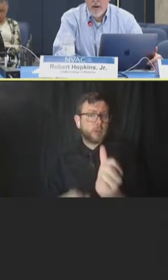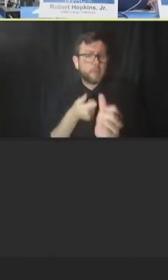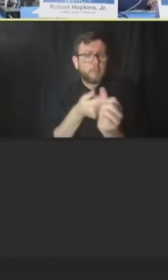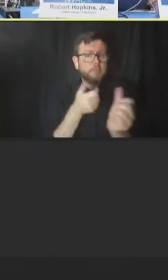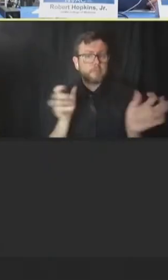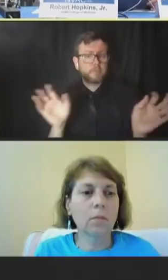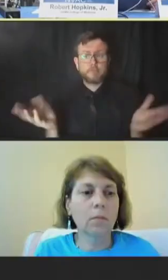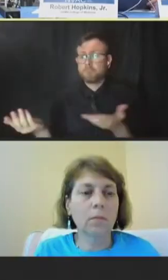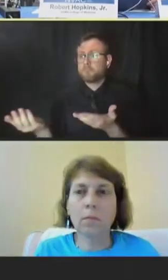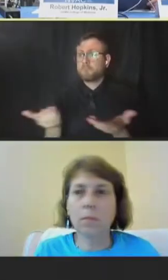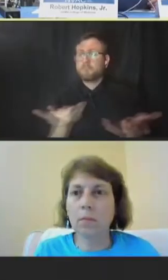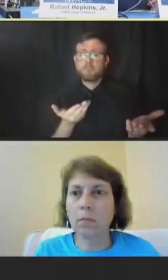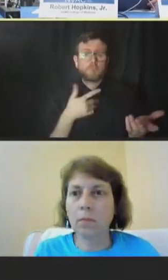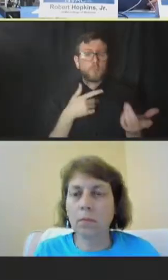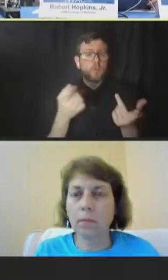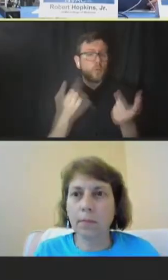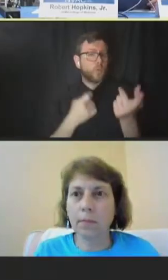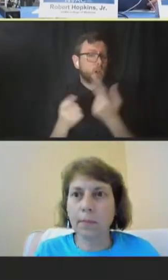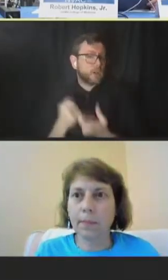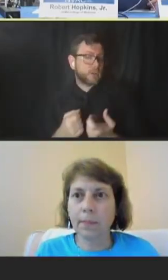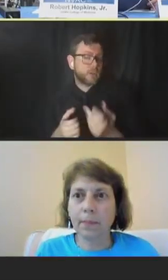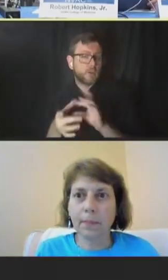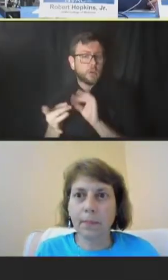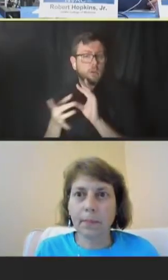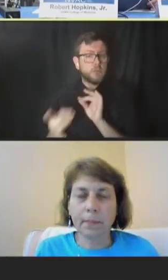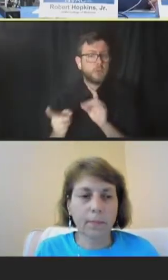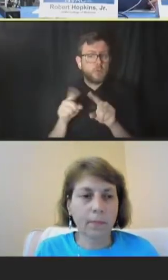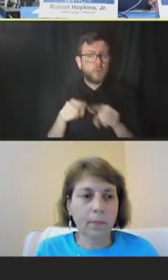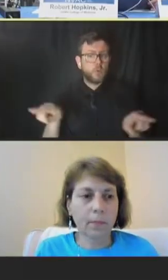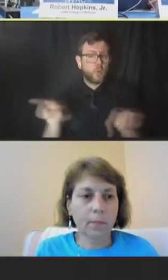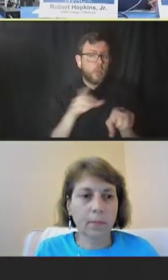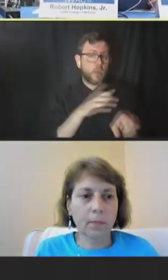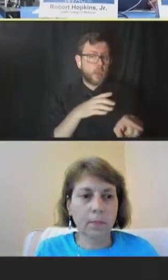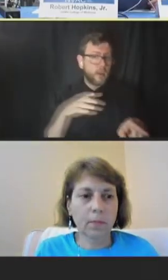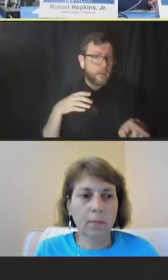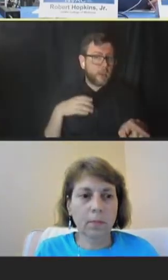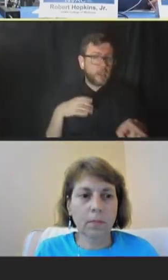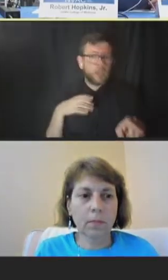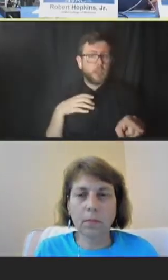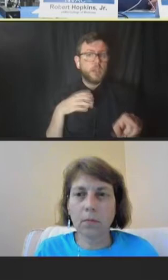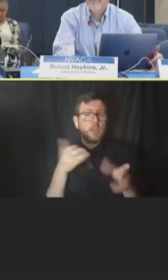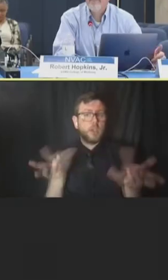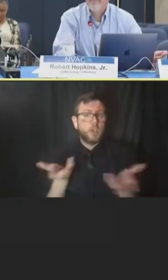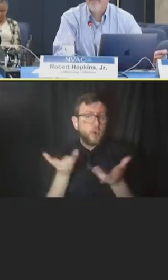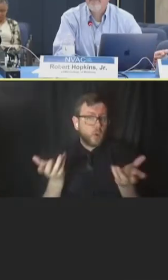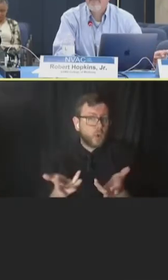Any questions or comments from those on the committee, either in the room or online?